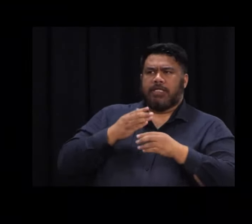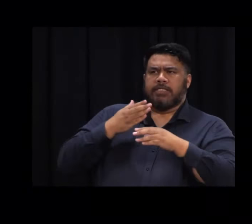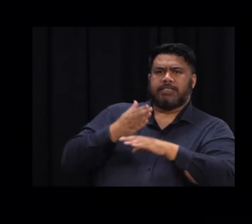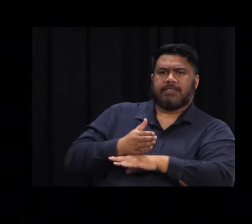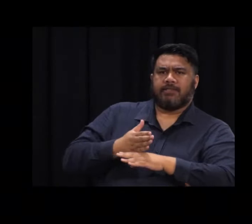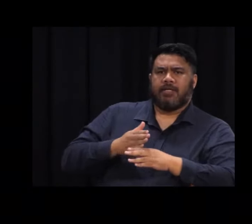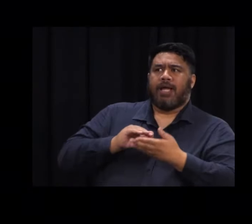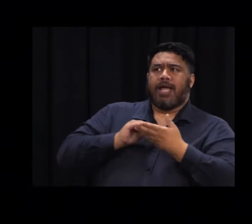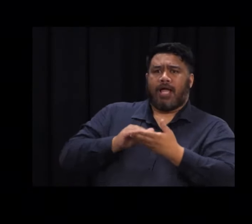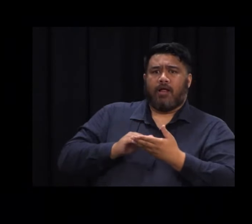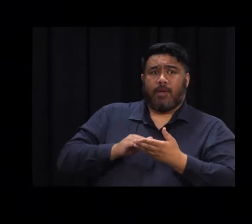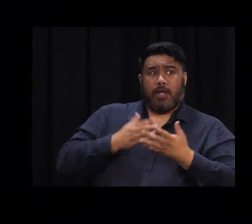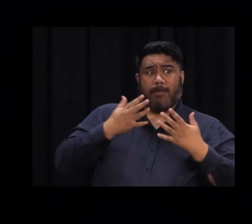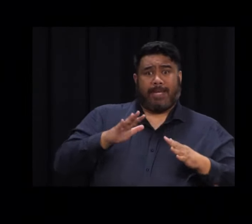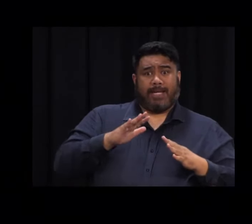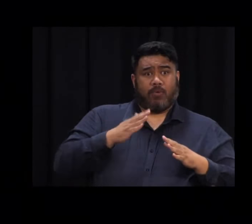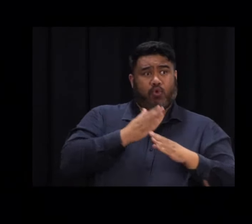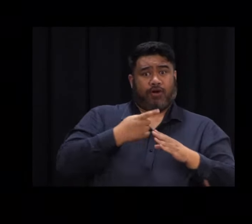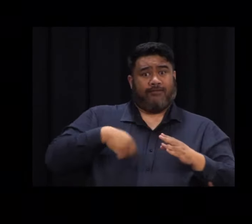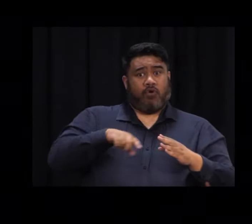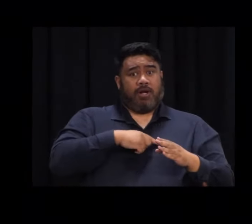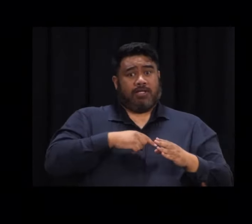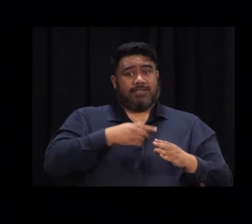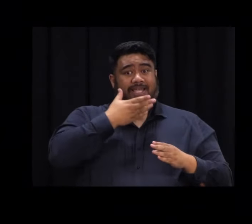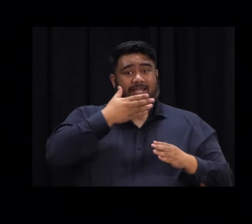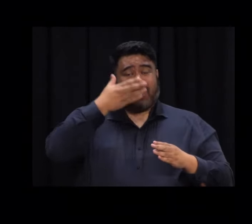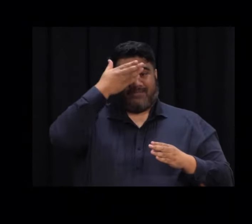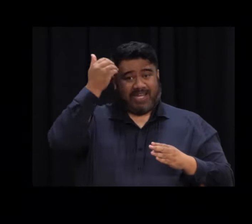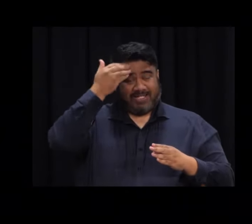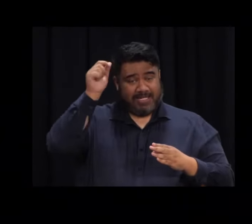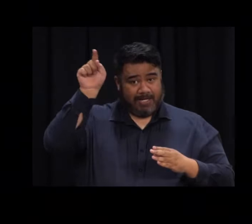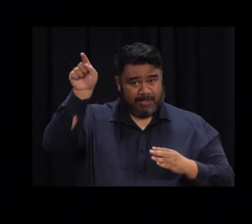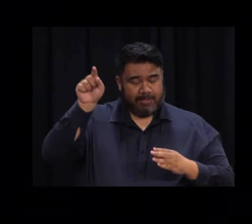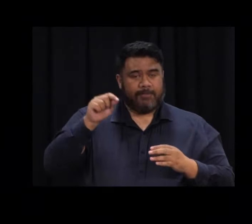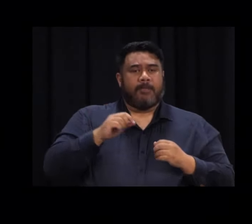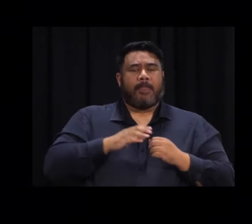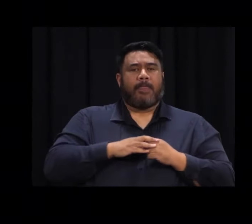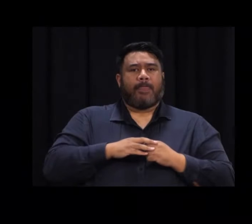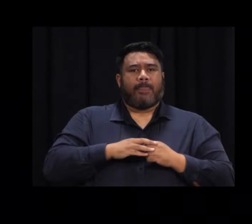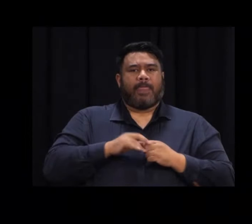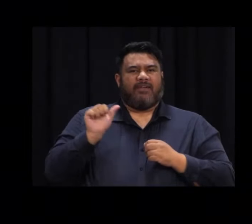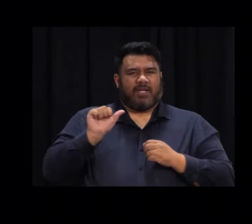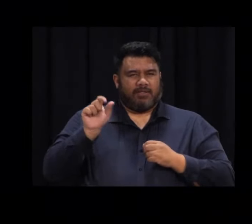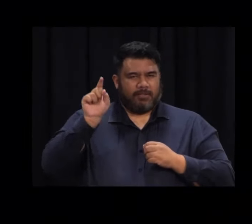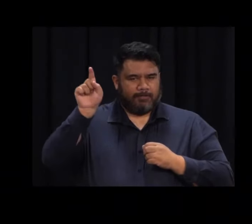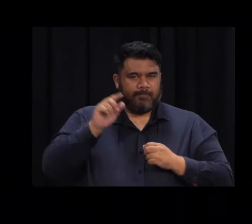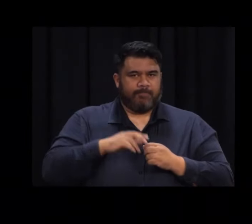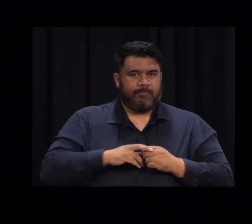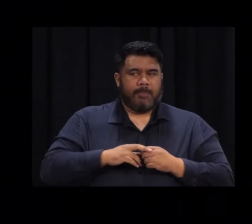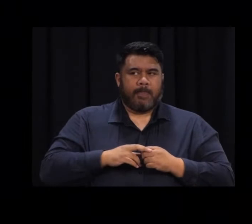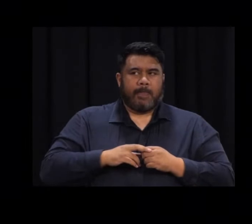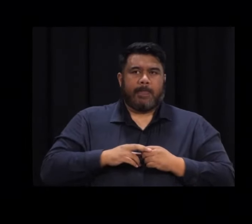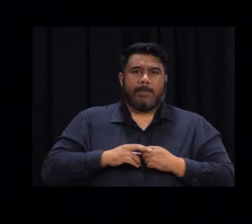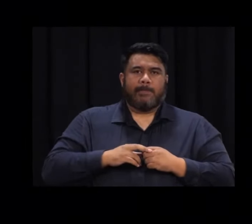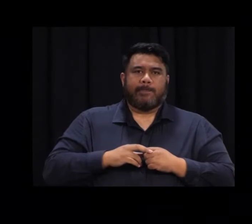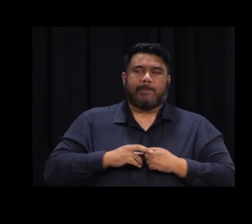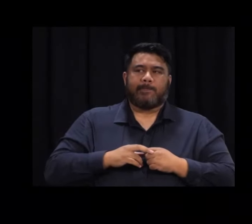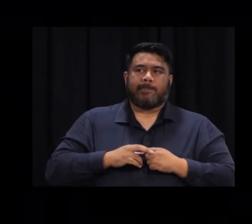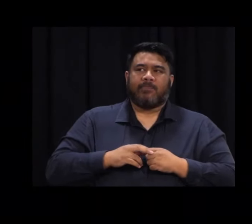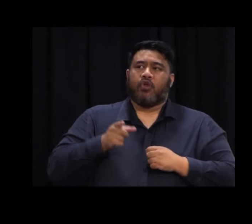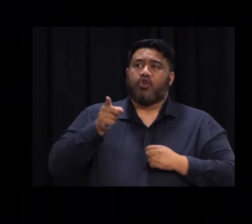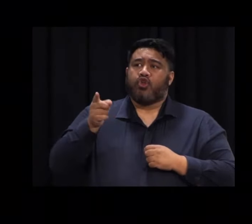support those in Afghanistan who had existing citizenship or visas, in many cases